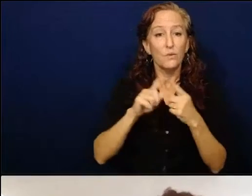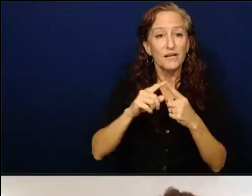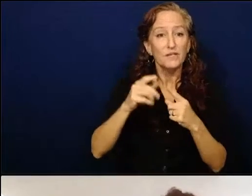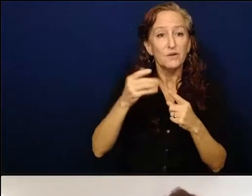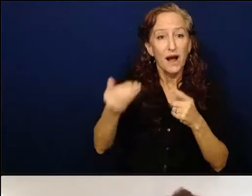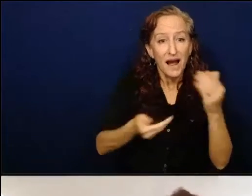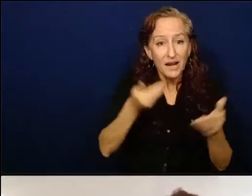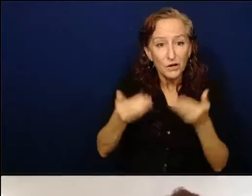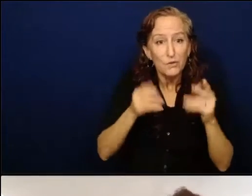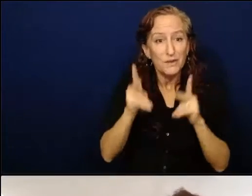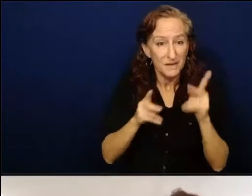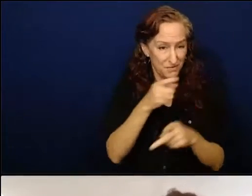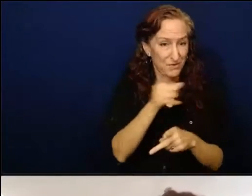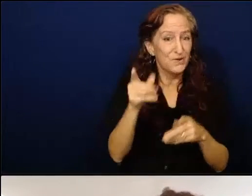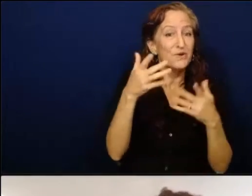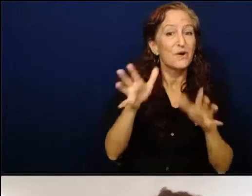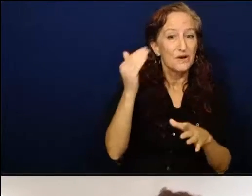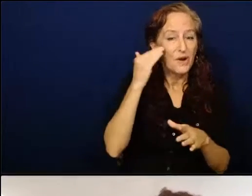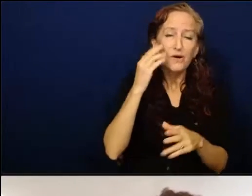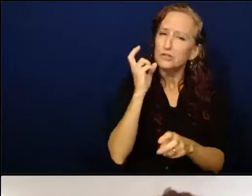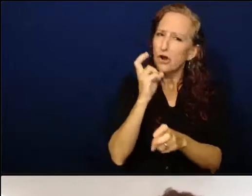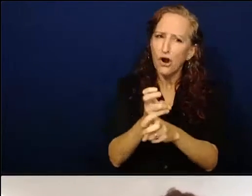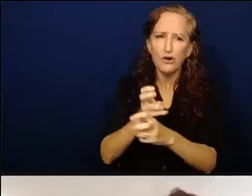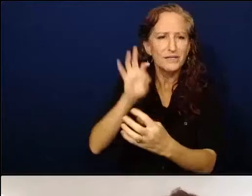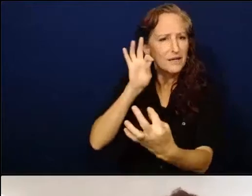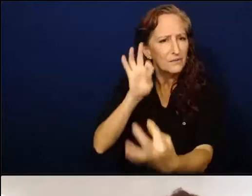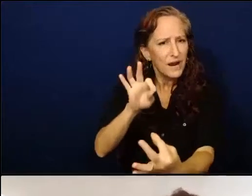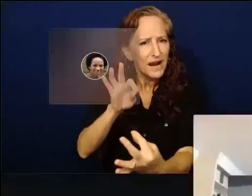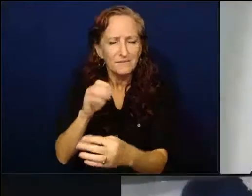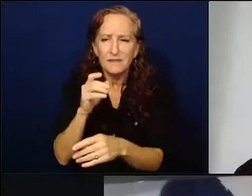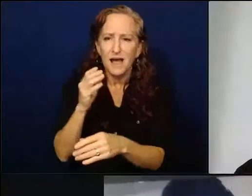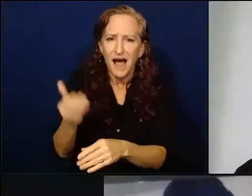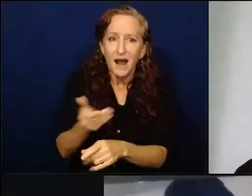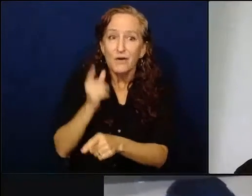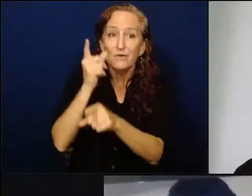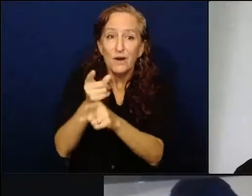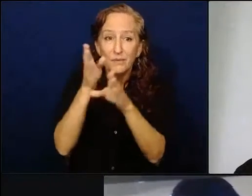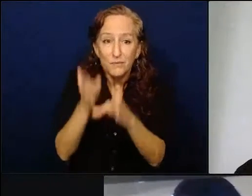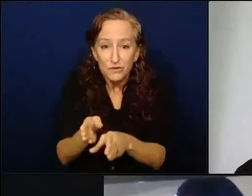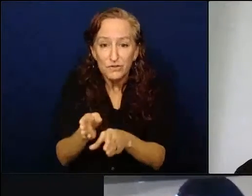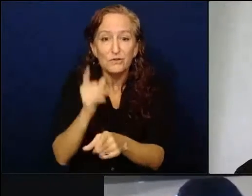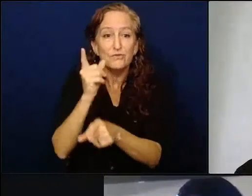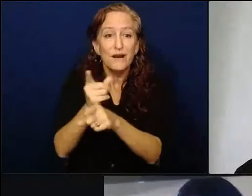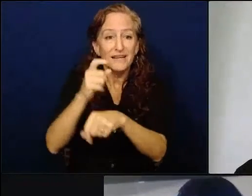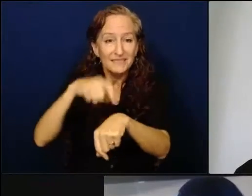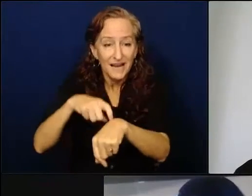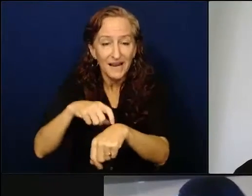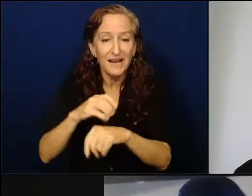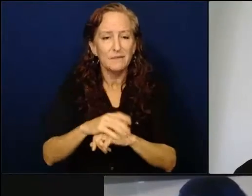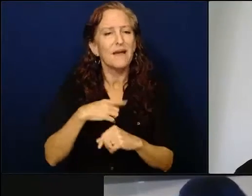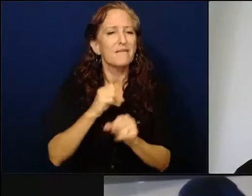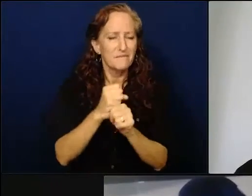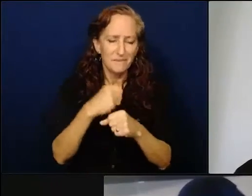get right, is hiring the right person at the right time and making sure that they're set up for success. And I've made mistakes along the